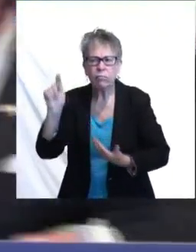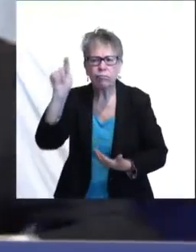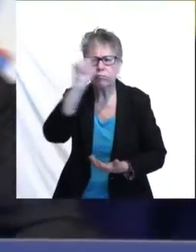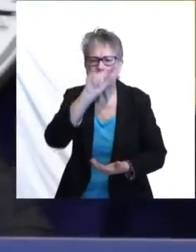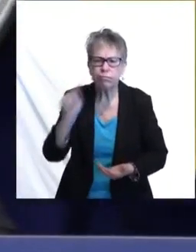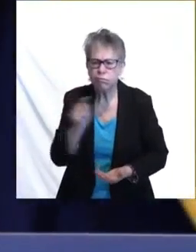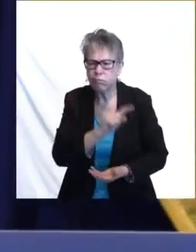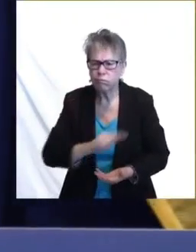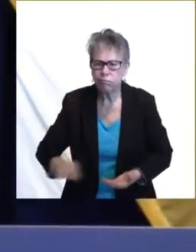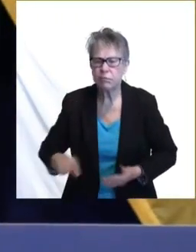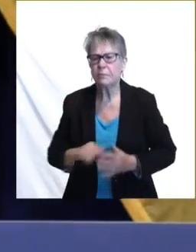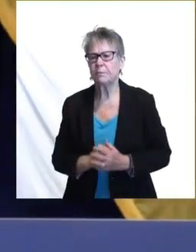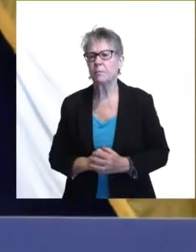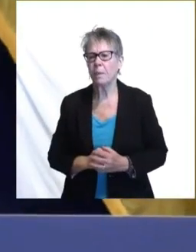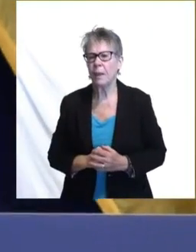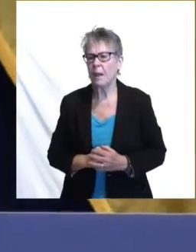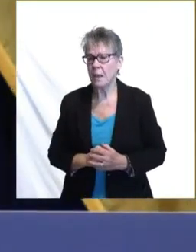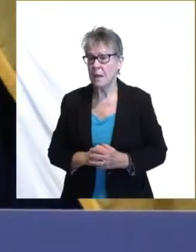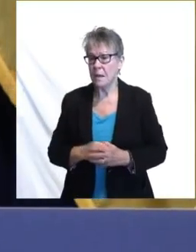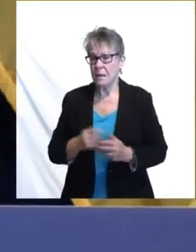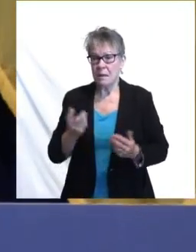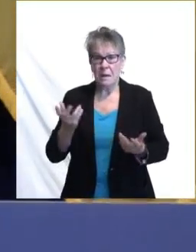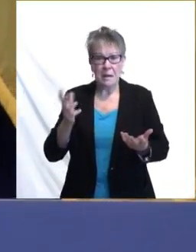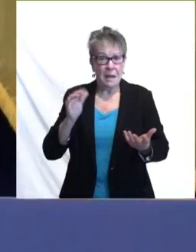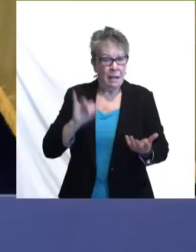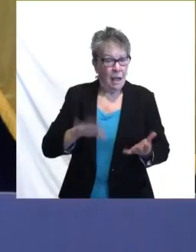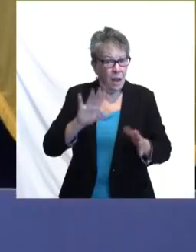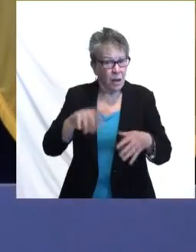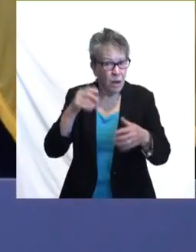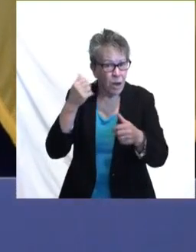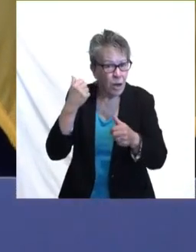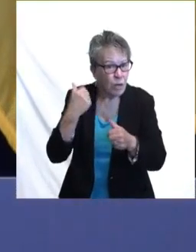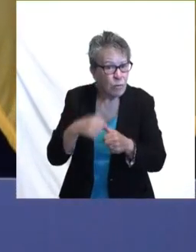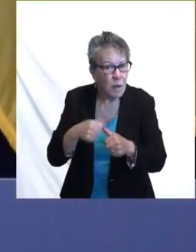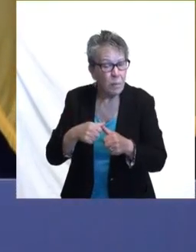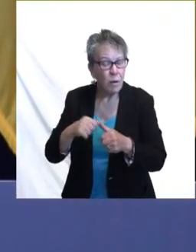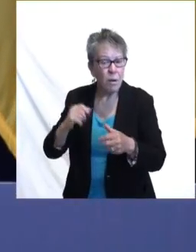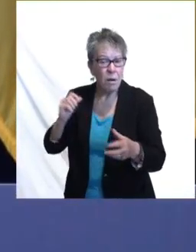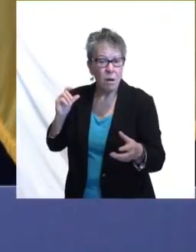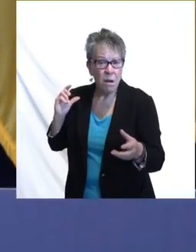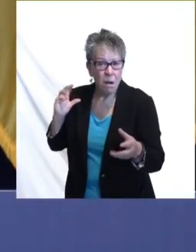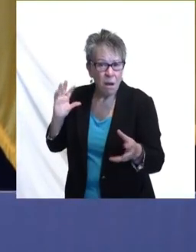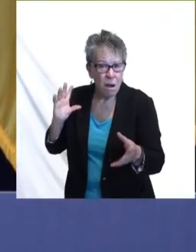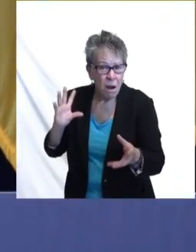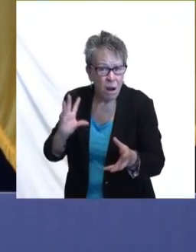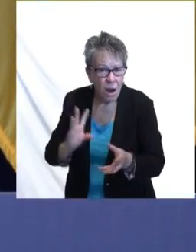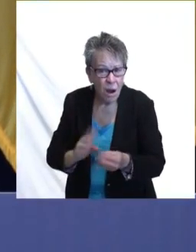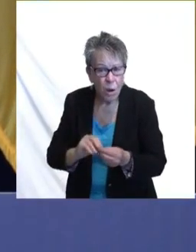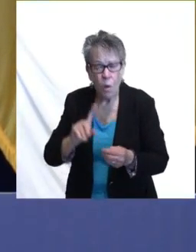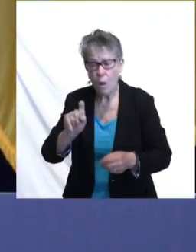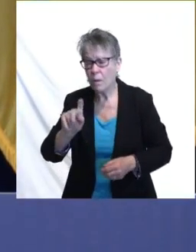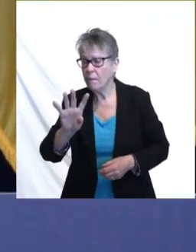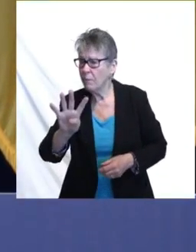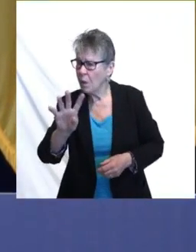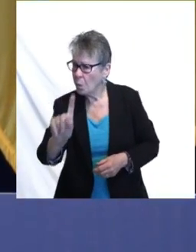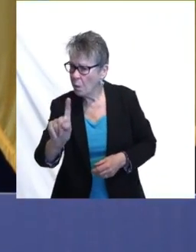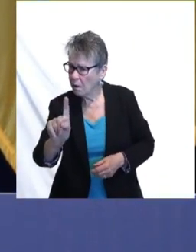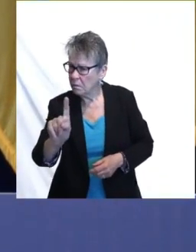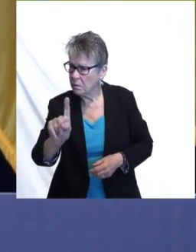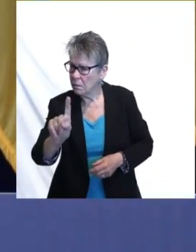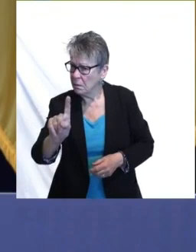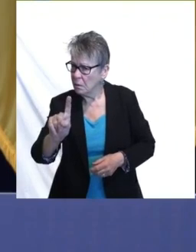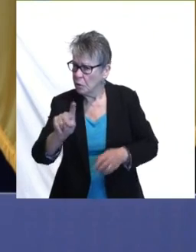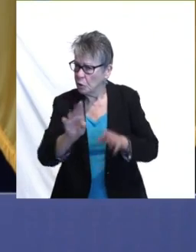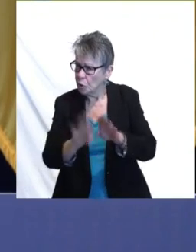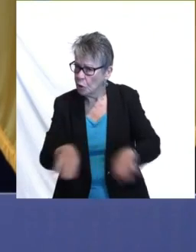much as there was an uptick, it's still 141 cases out of since the beginning. Since the beginning. This is cumulative, right? Yeah.